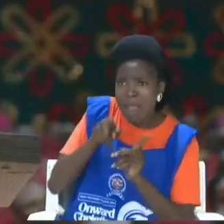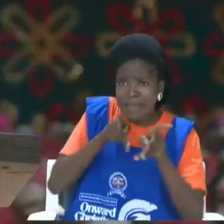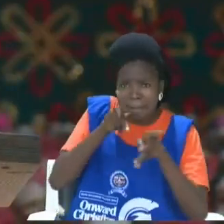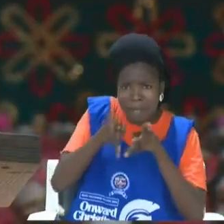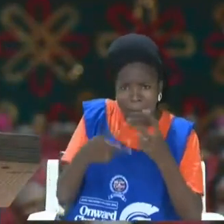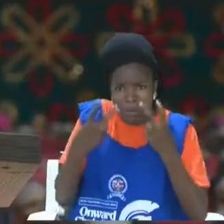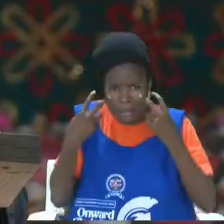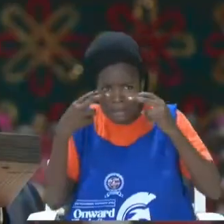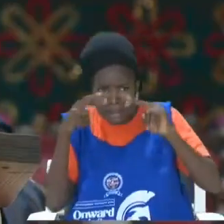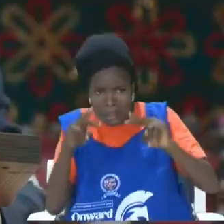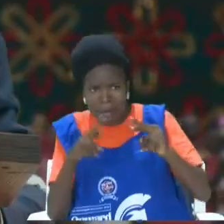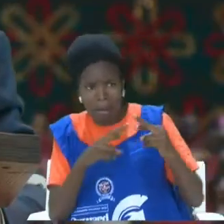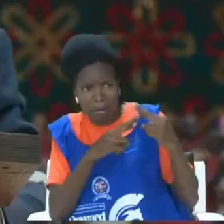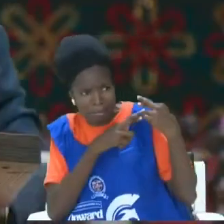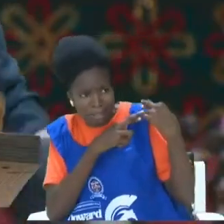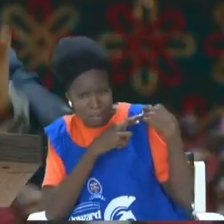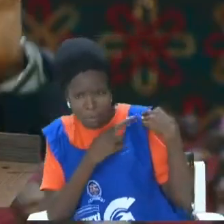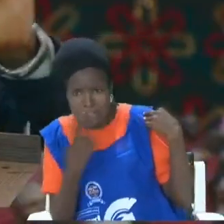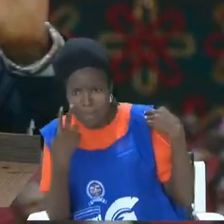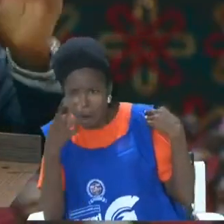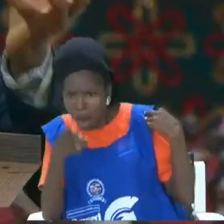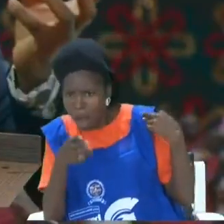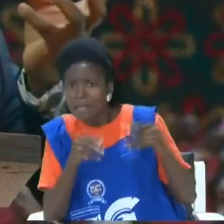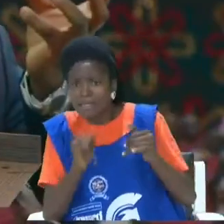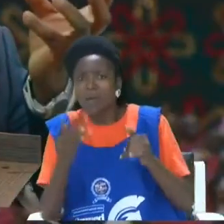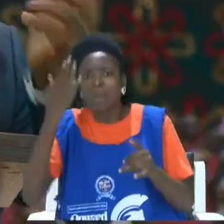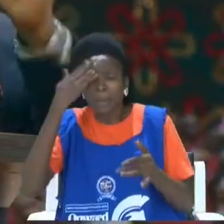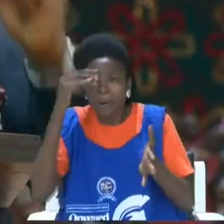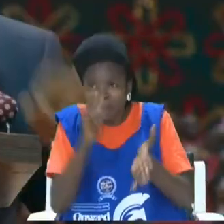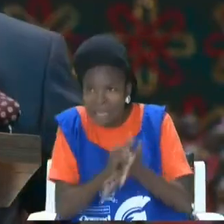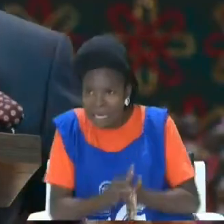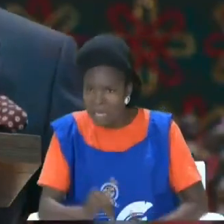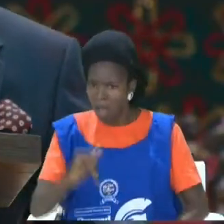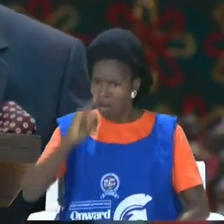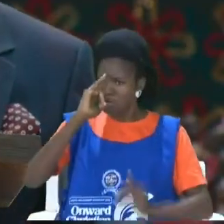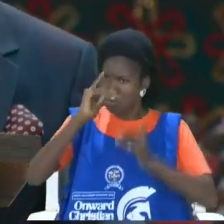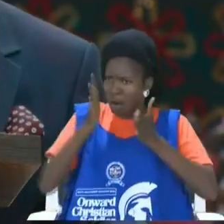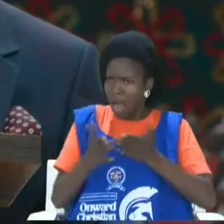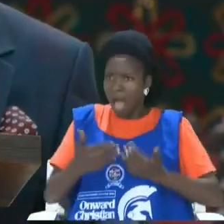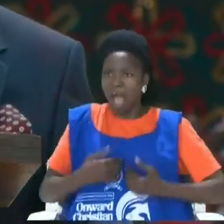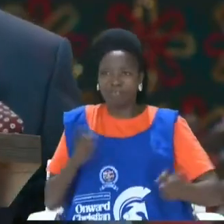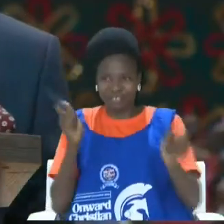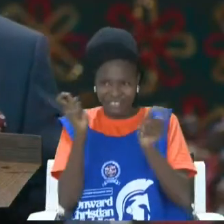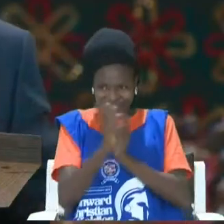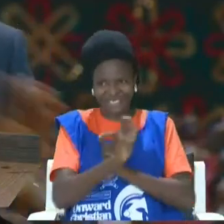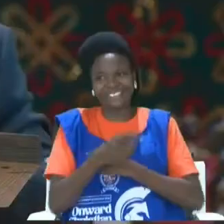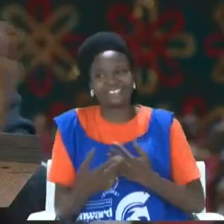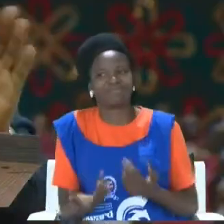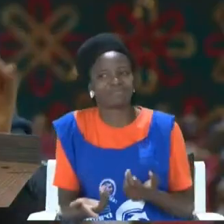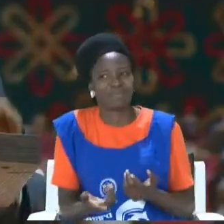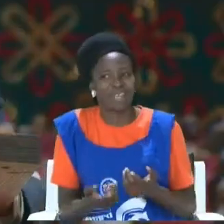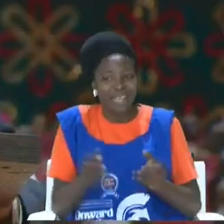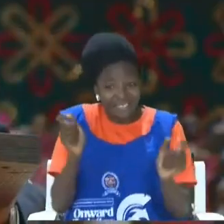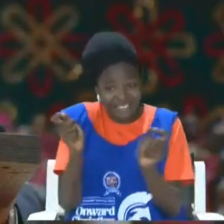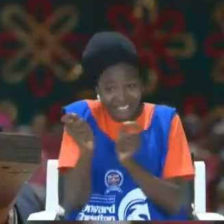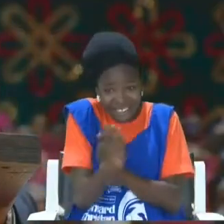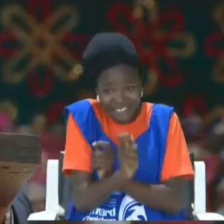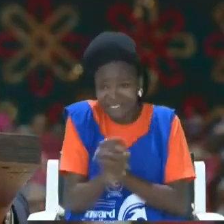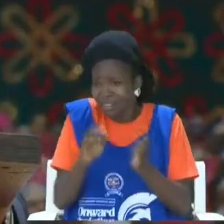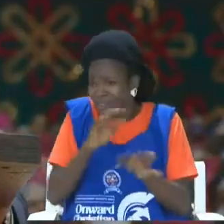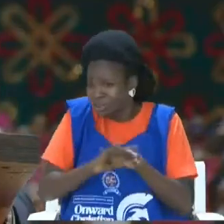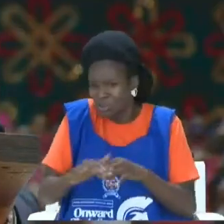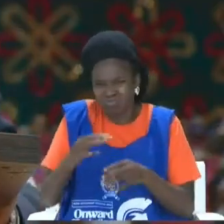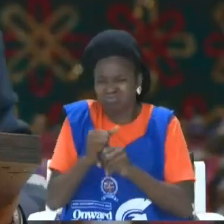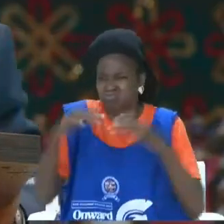him responsible, they will know that a change has taken place. So change does not make